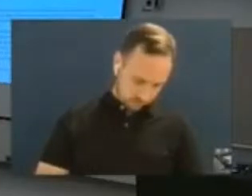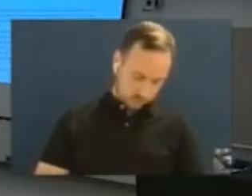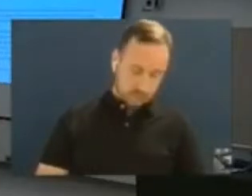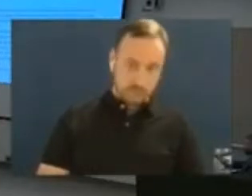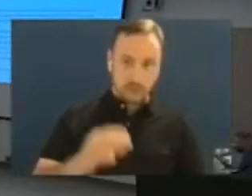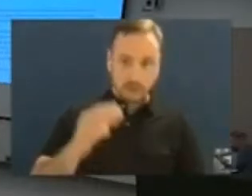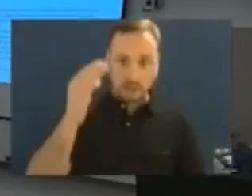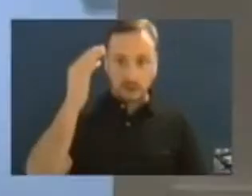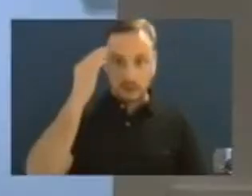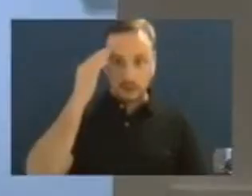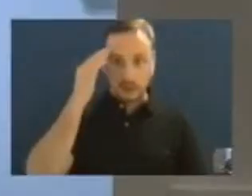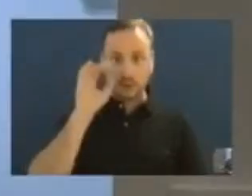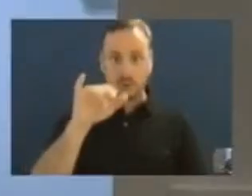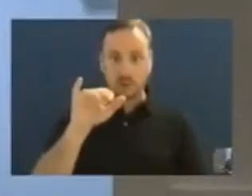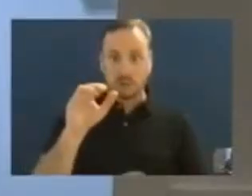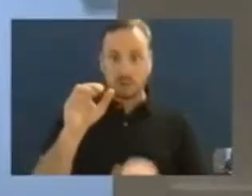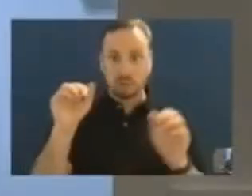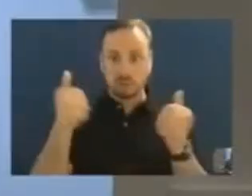your lips.